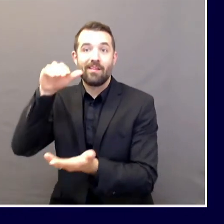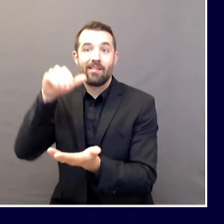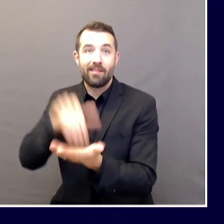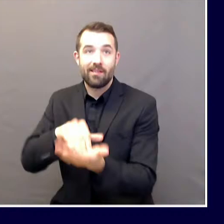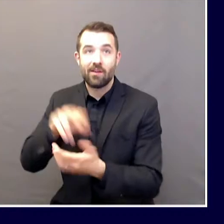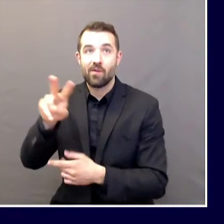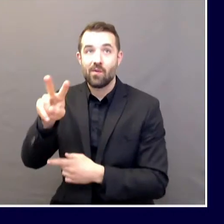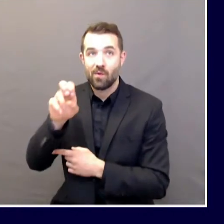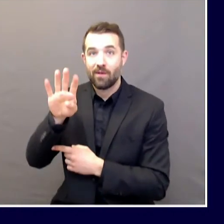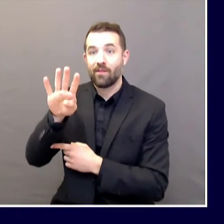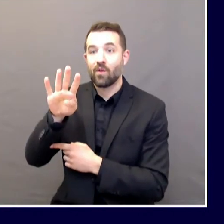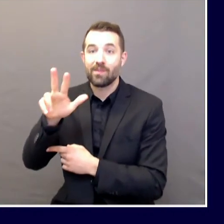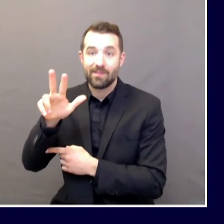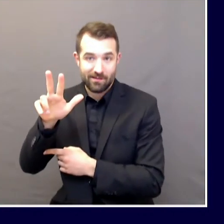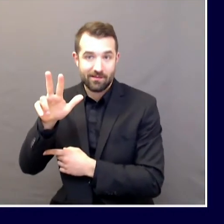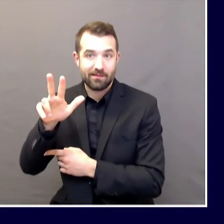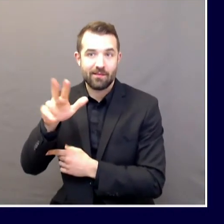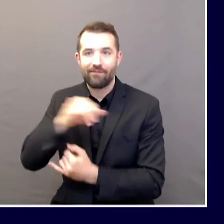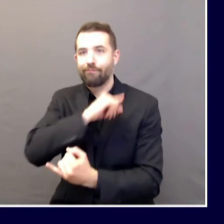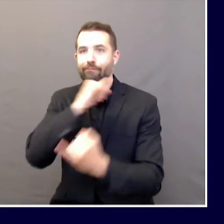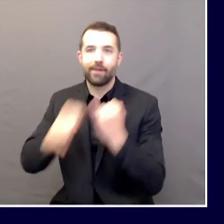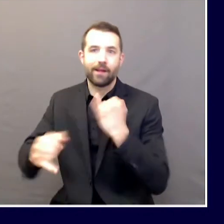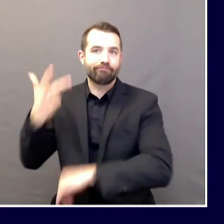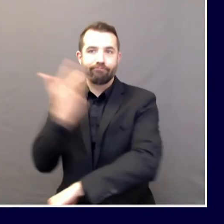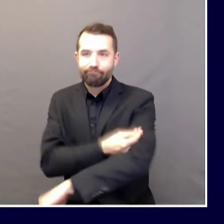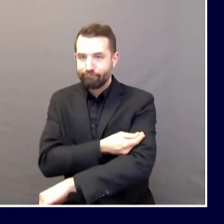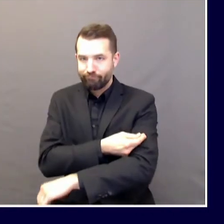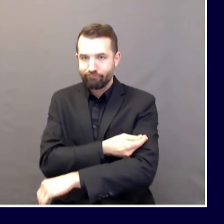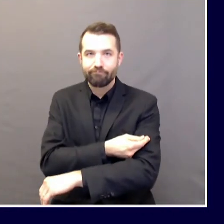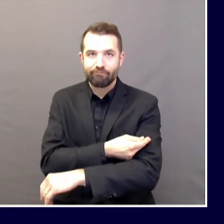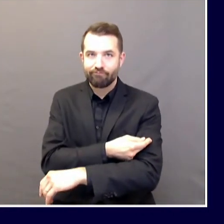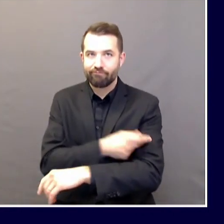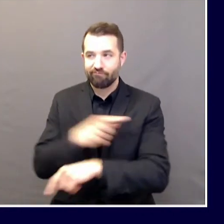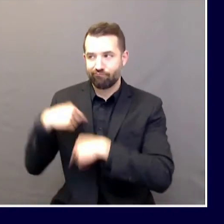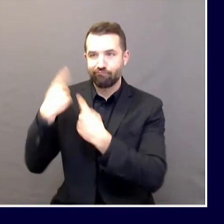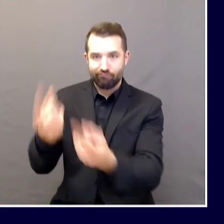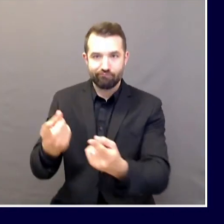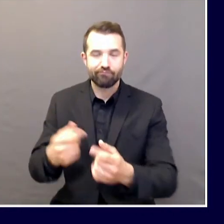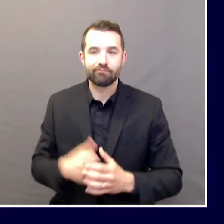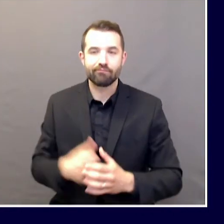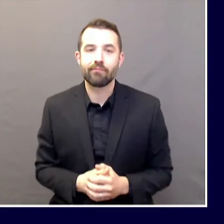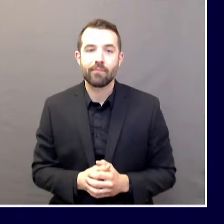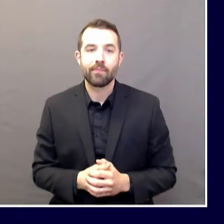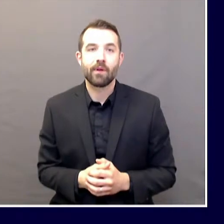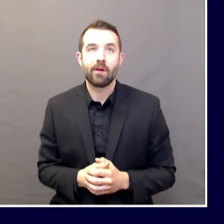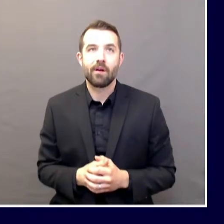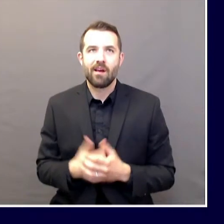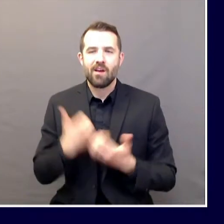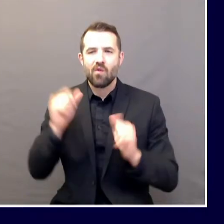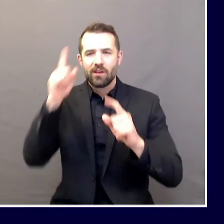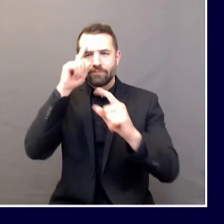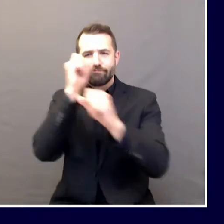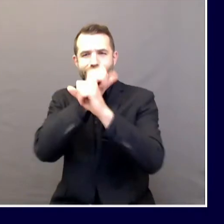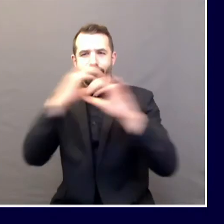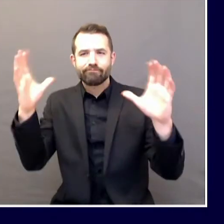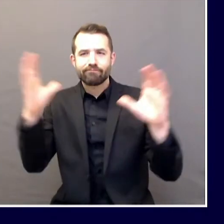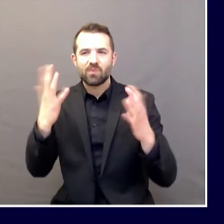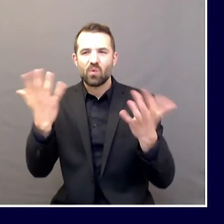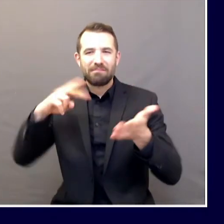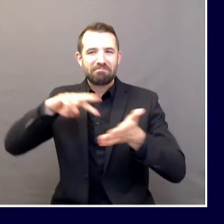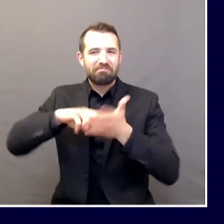222,243 are final doses. To put those numbers in a little bit of perspective, that means that about